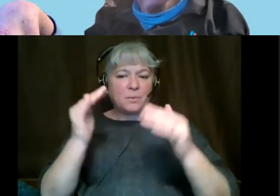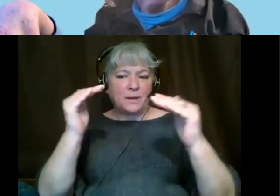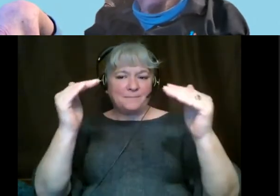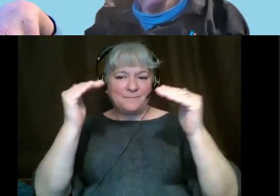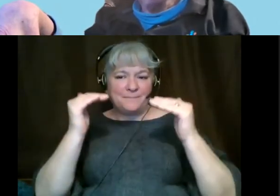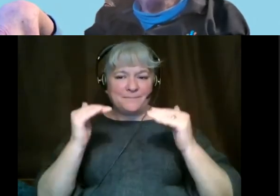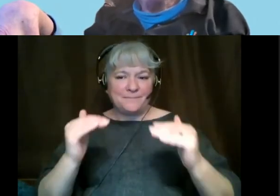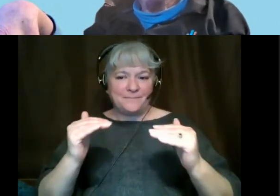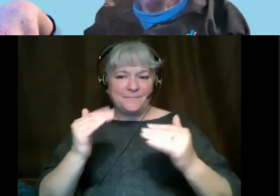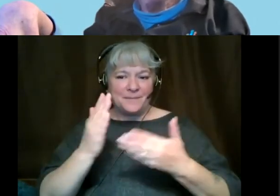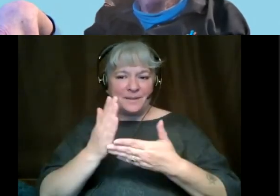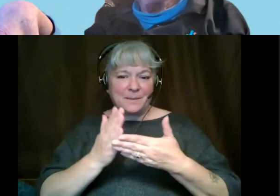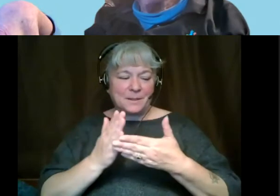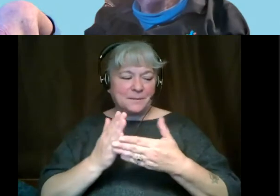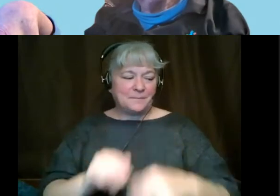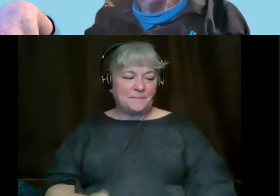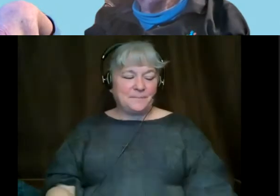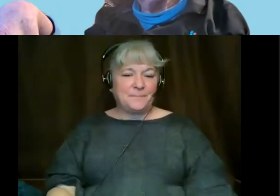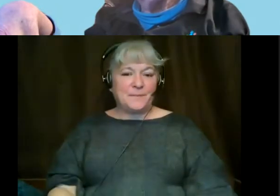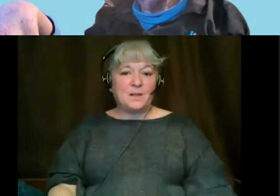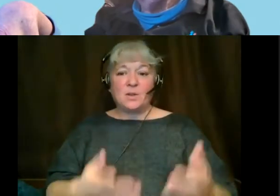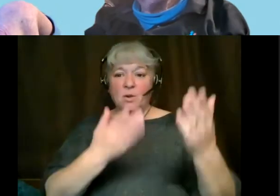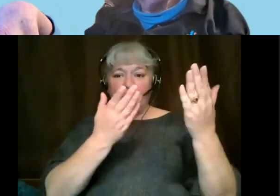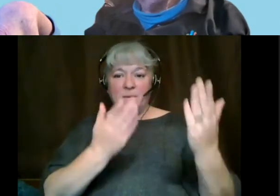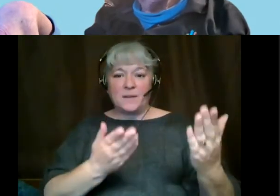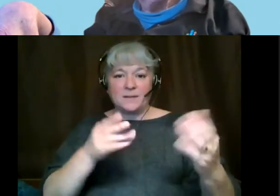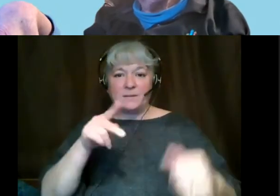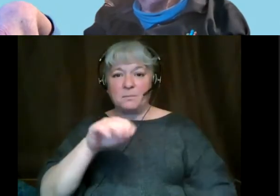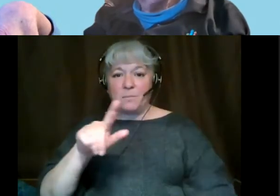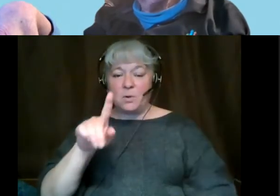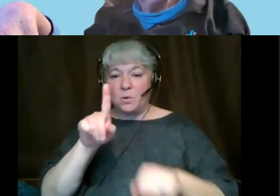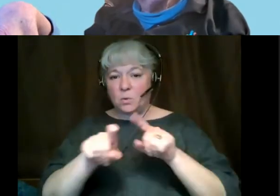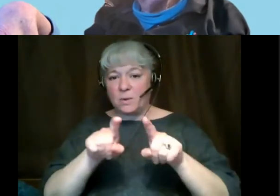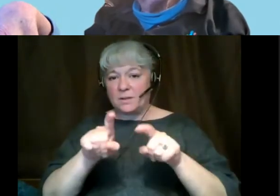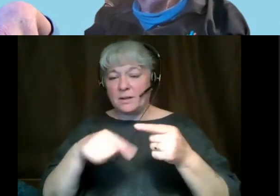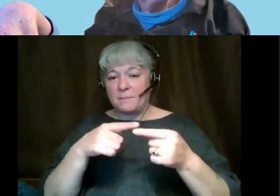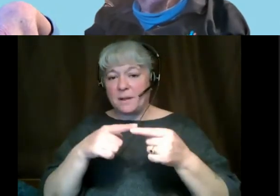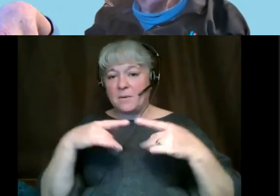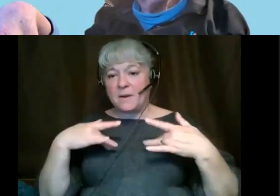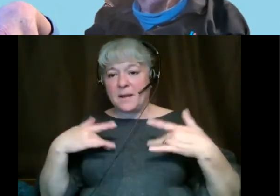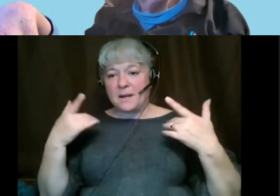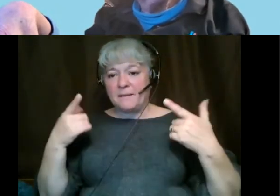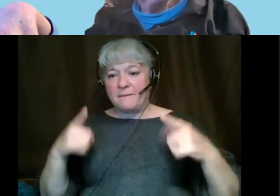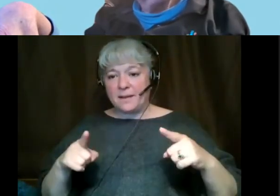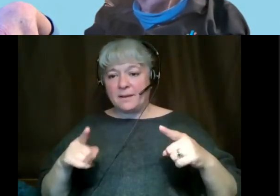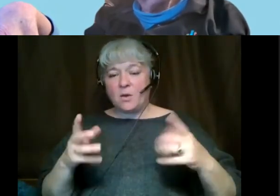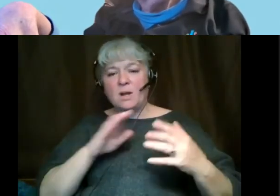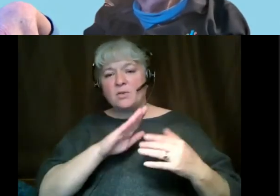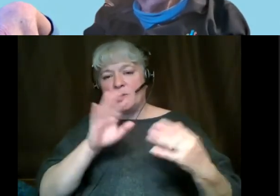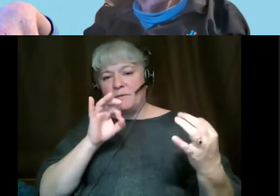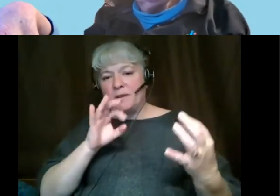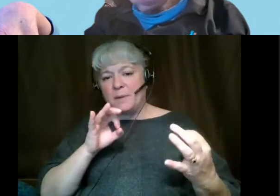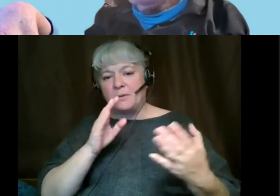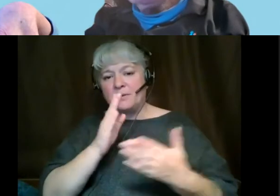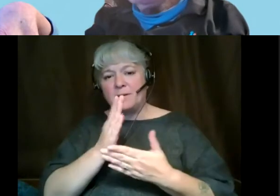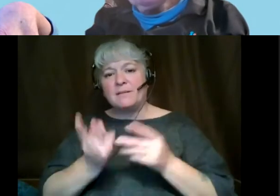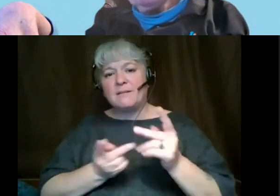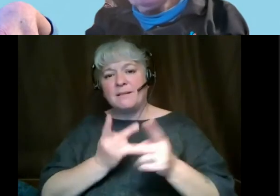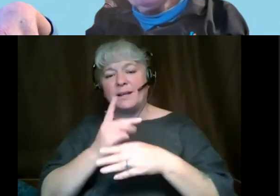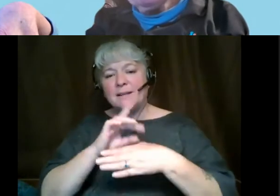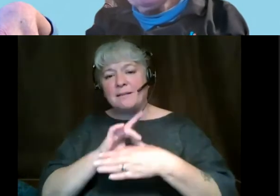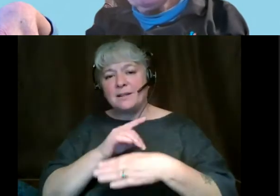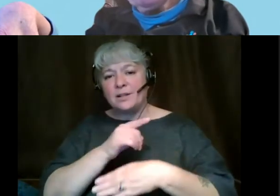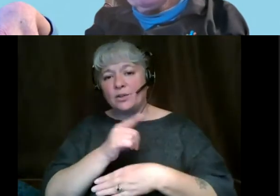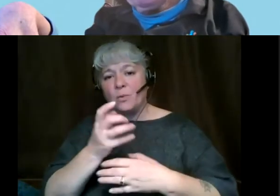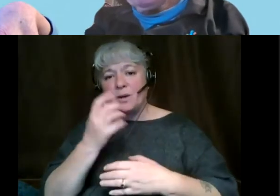section. So this is a poll question on event segments. So we'd like your feedback on the types of content you want to see